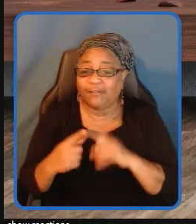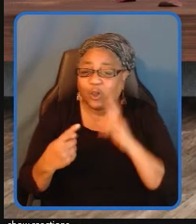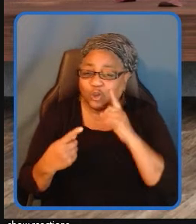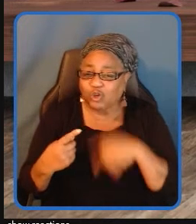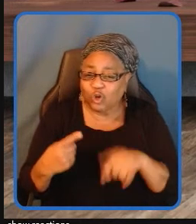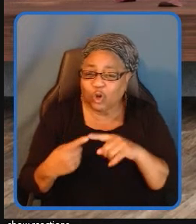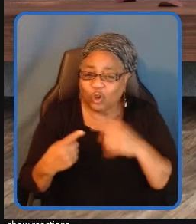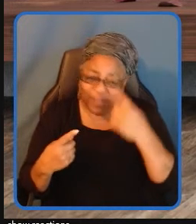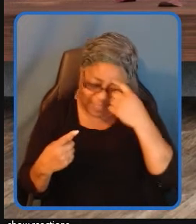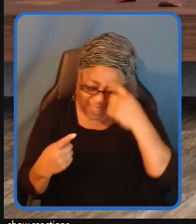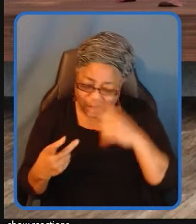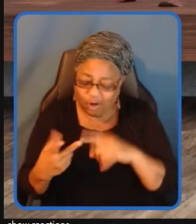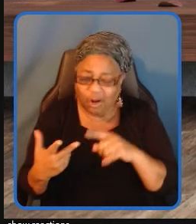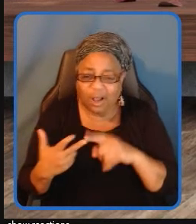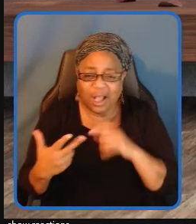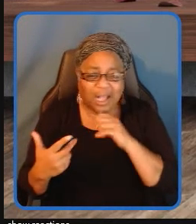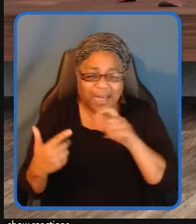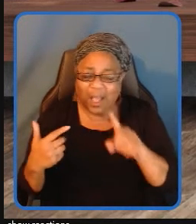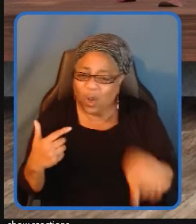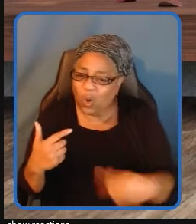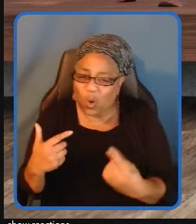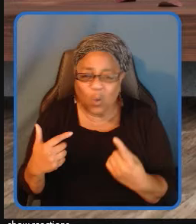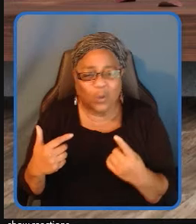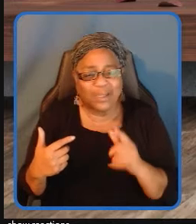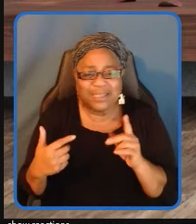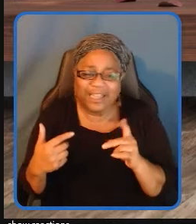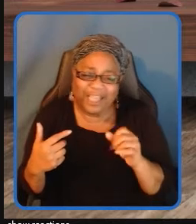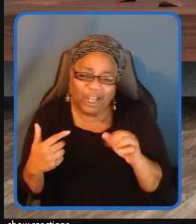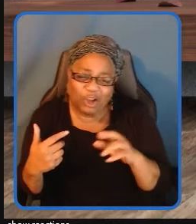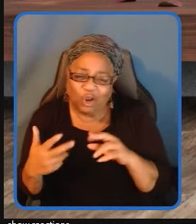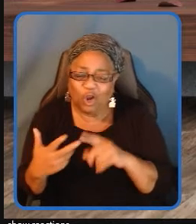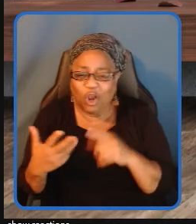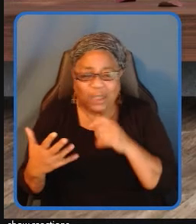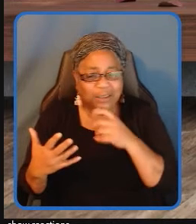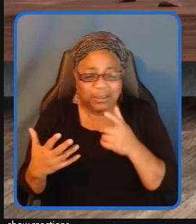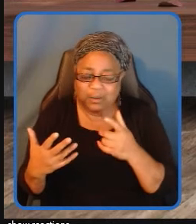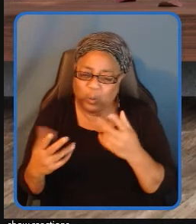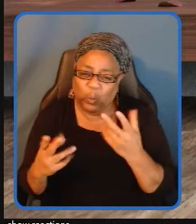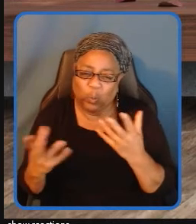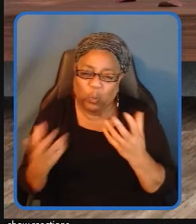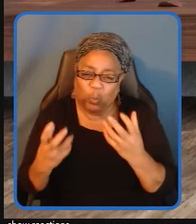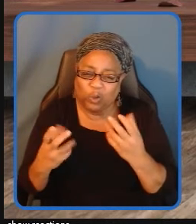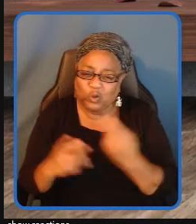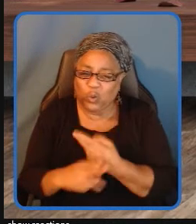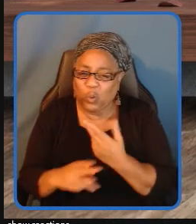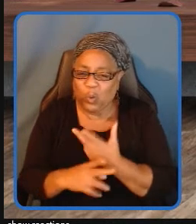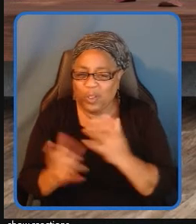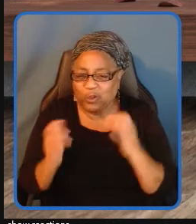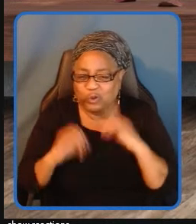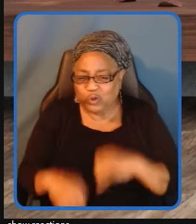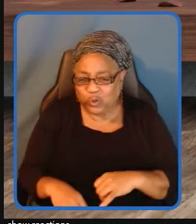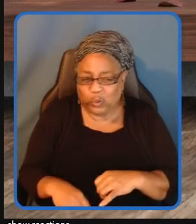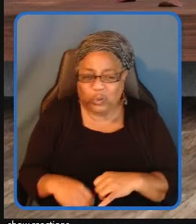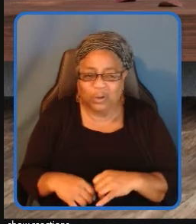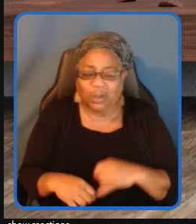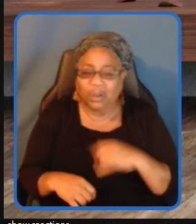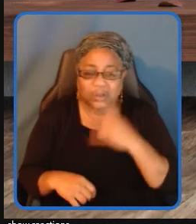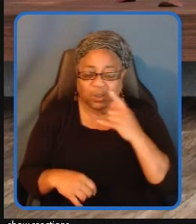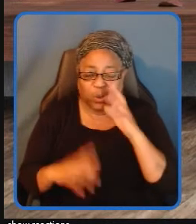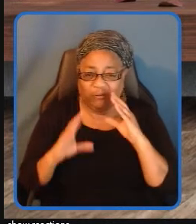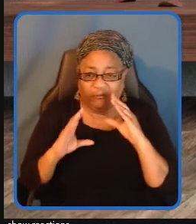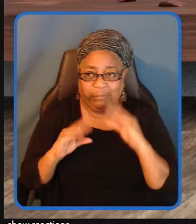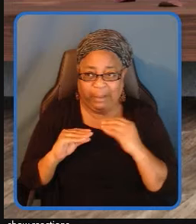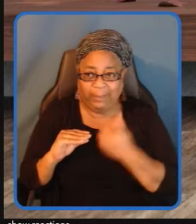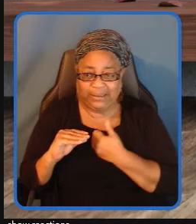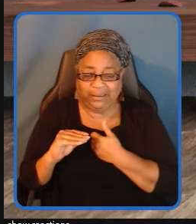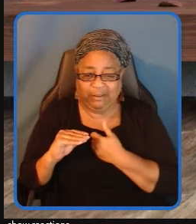linear, not always terse, doesn't want to wear that suit, doesn't want to necessarily come in and just flatten myself and dull myself to something that is